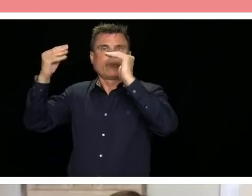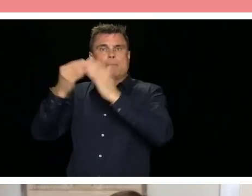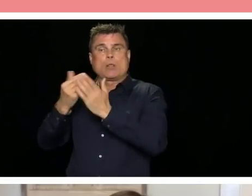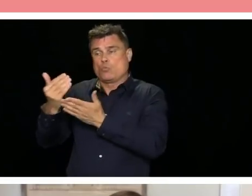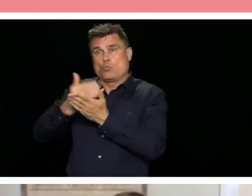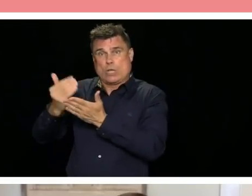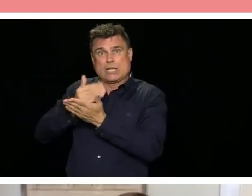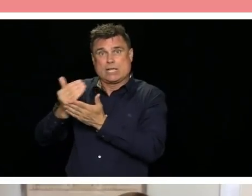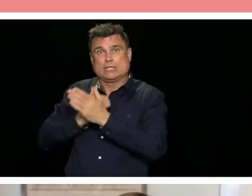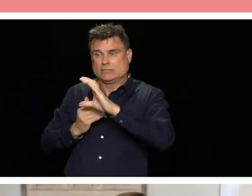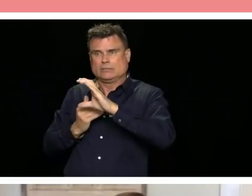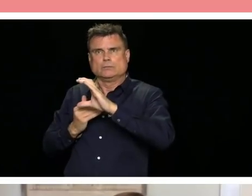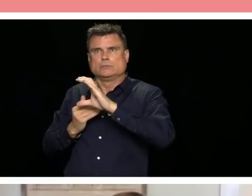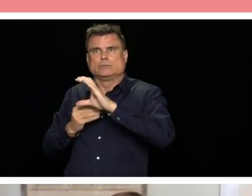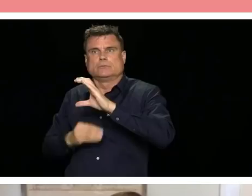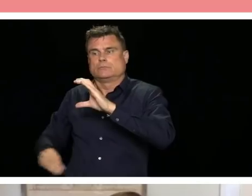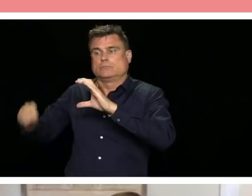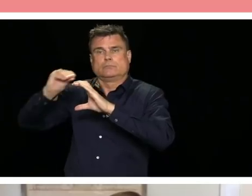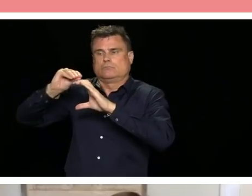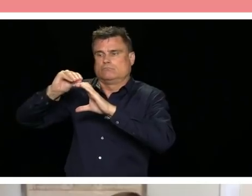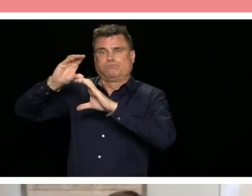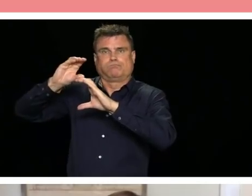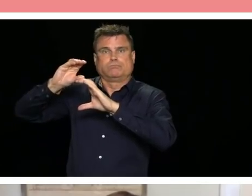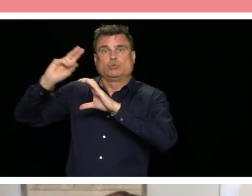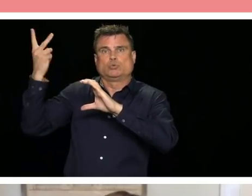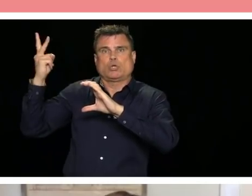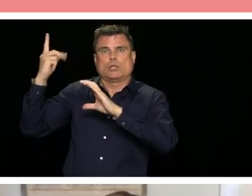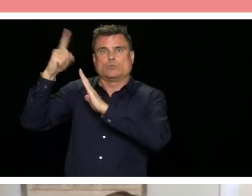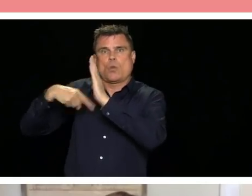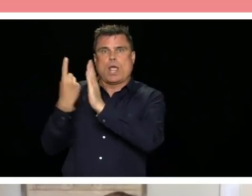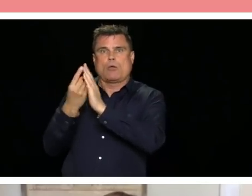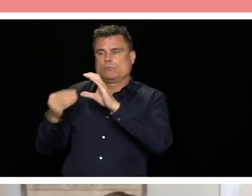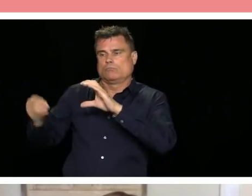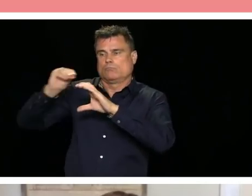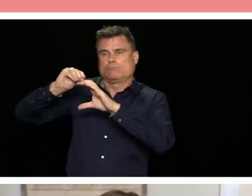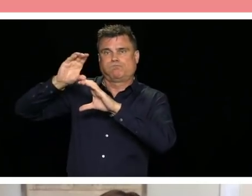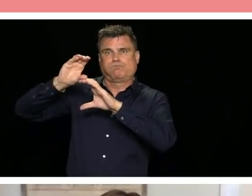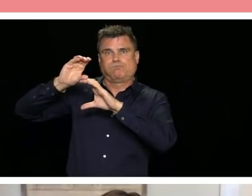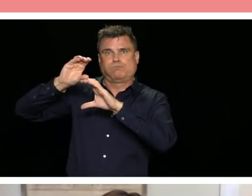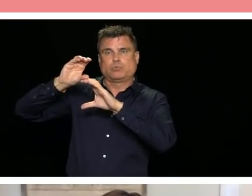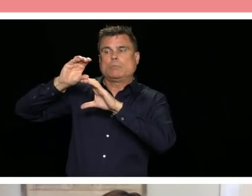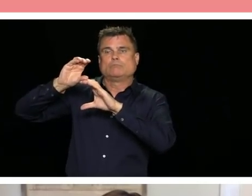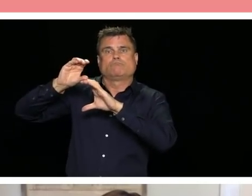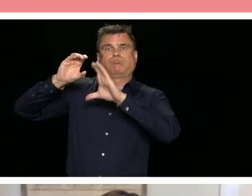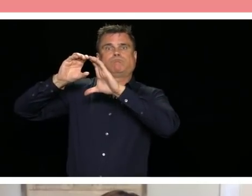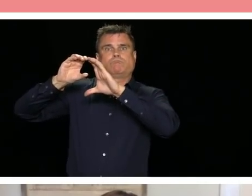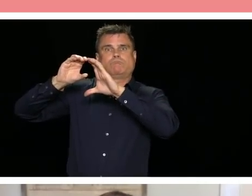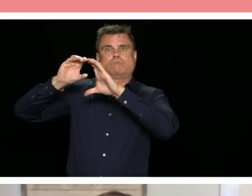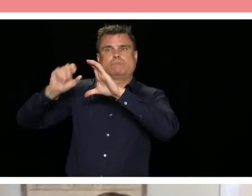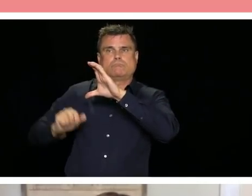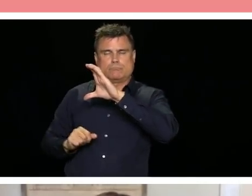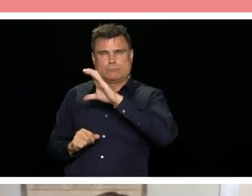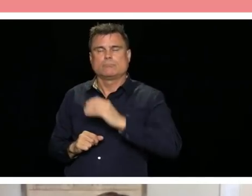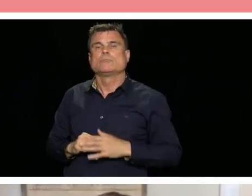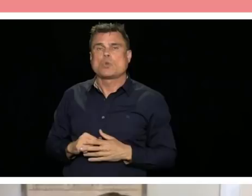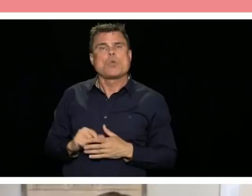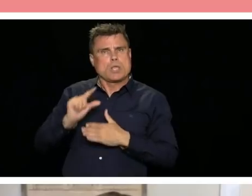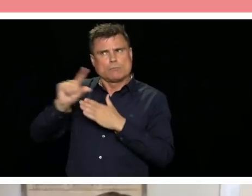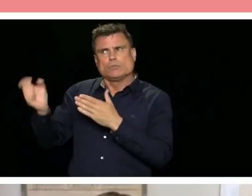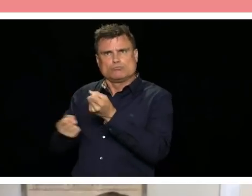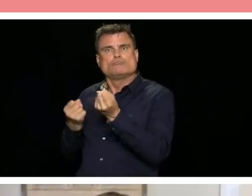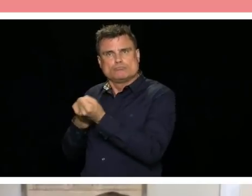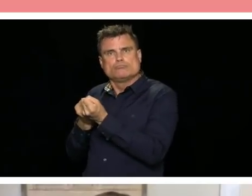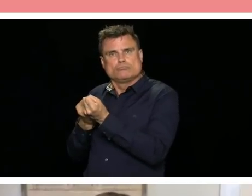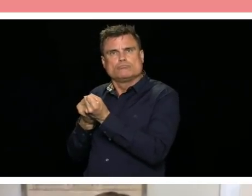local childcare resource referral centers who've also been on the front line, supporting a lot of our local providers. And again, thank